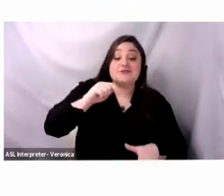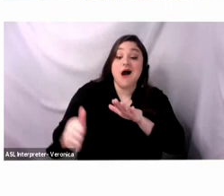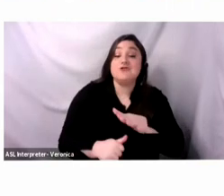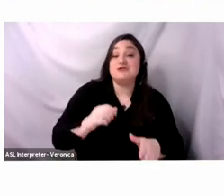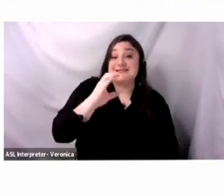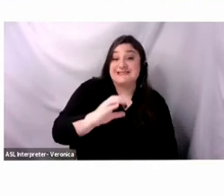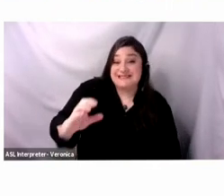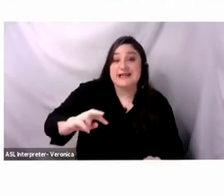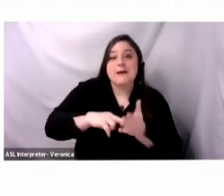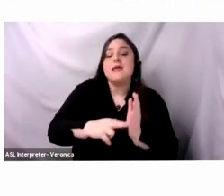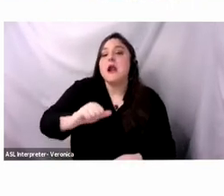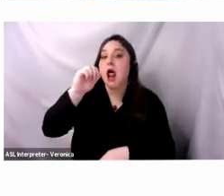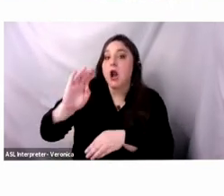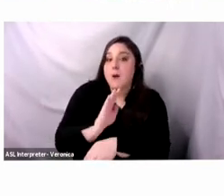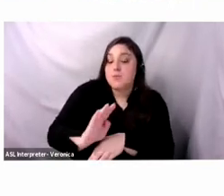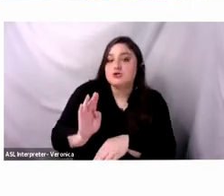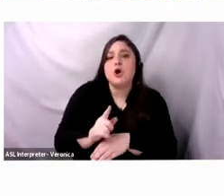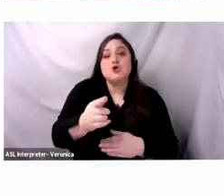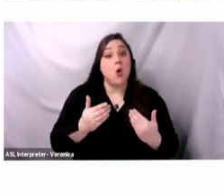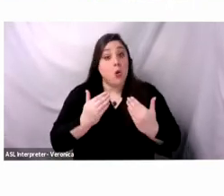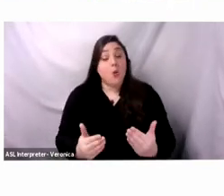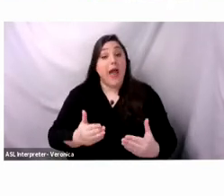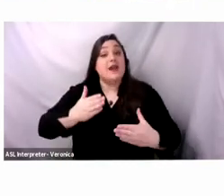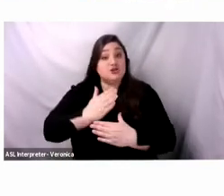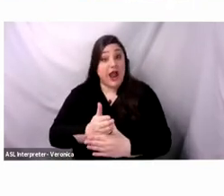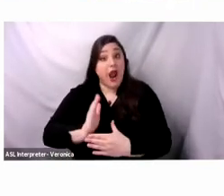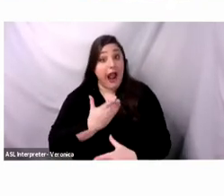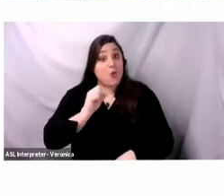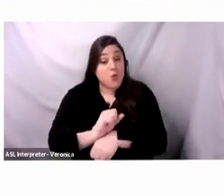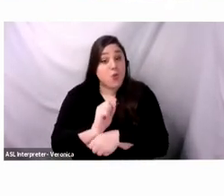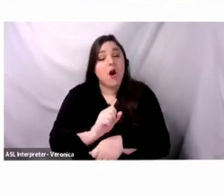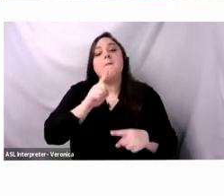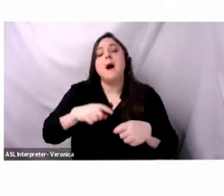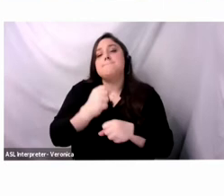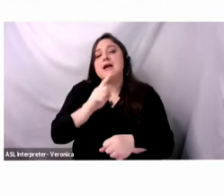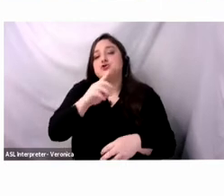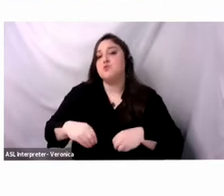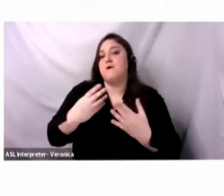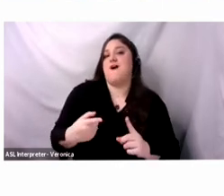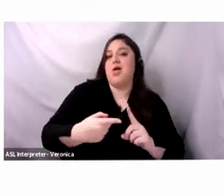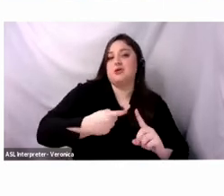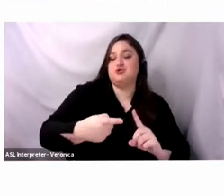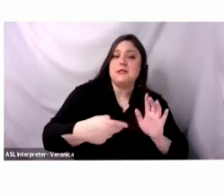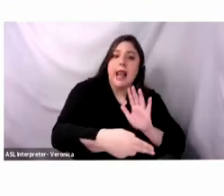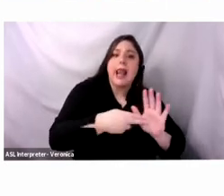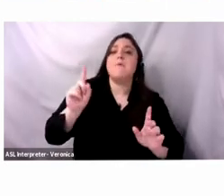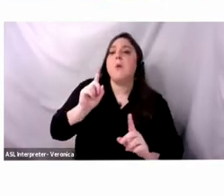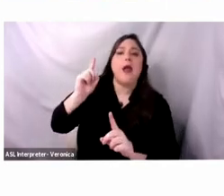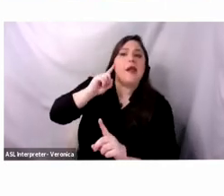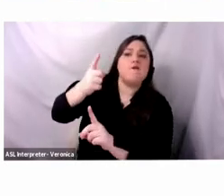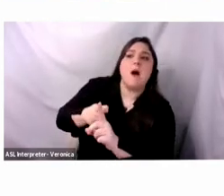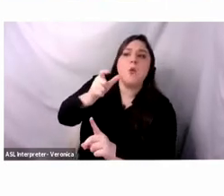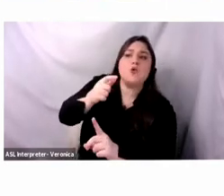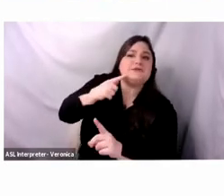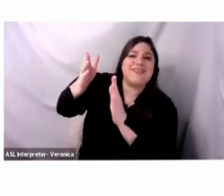feel free to build upon our work by stating your sources and attributing the original work. Just want to give a shout out as well to everyone